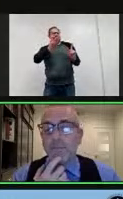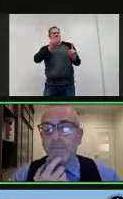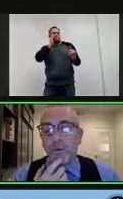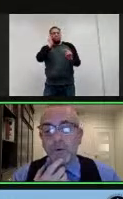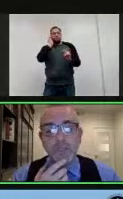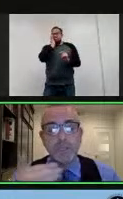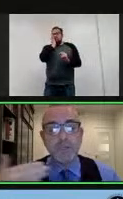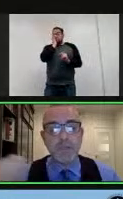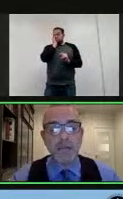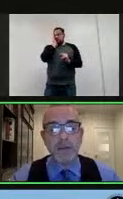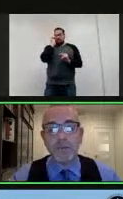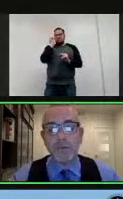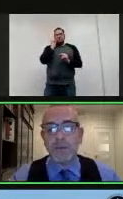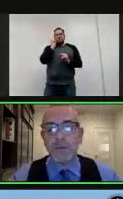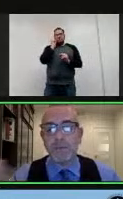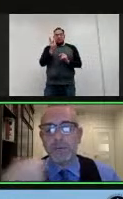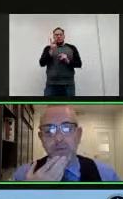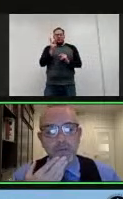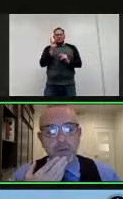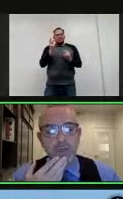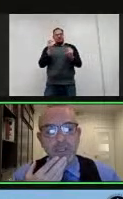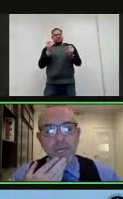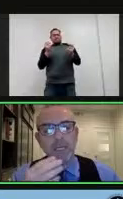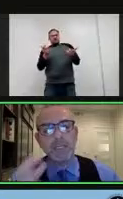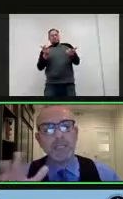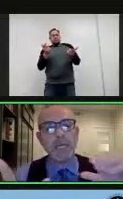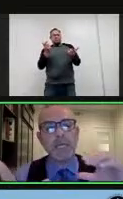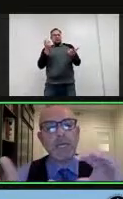at, board, just to echo what your chair just